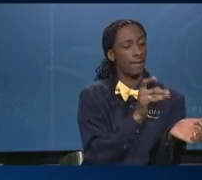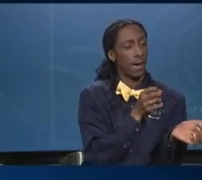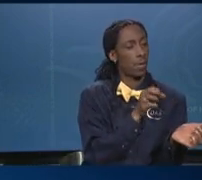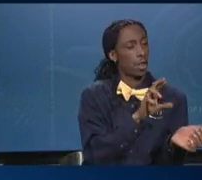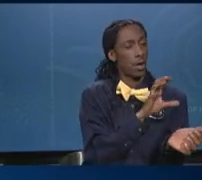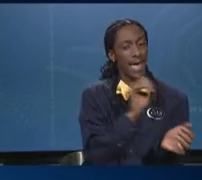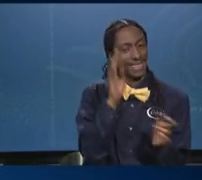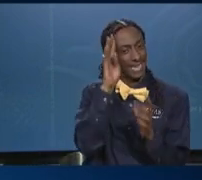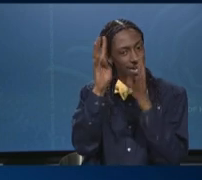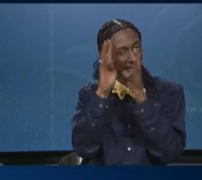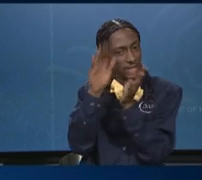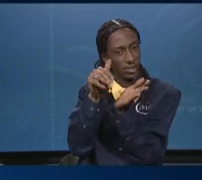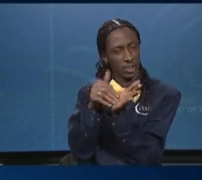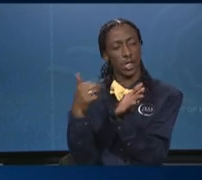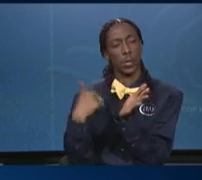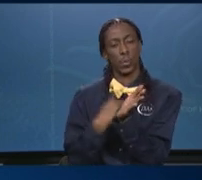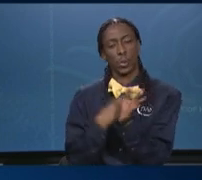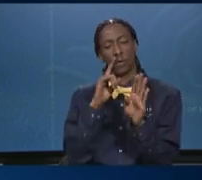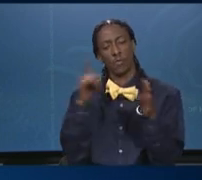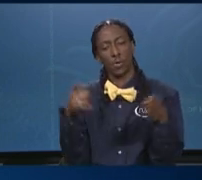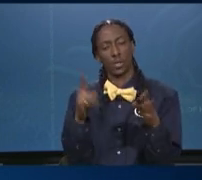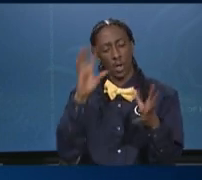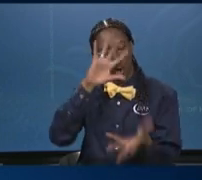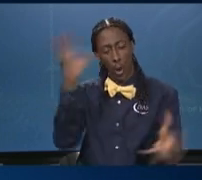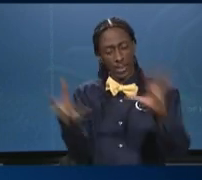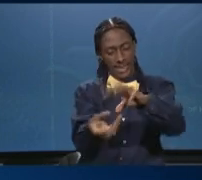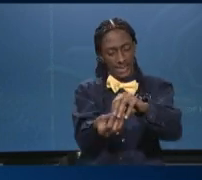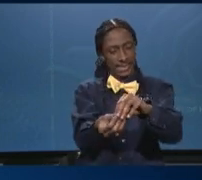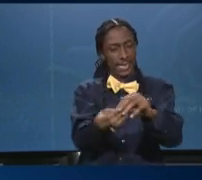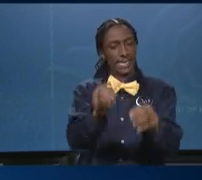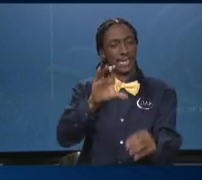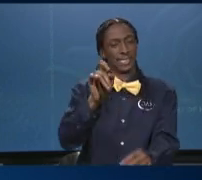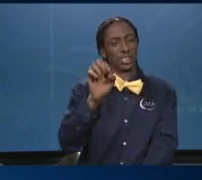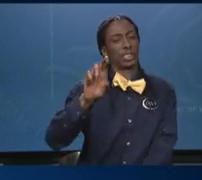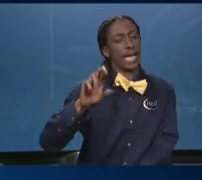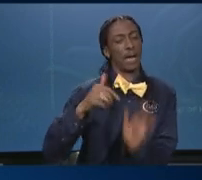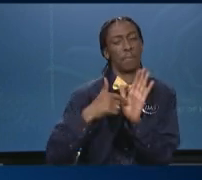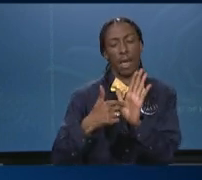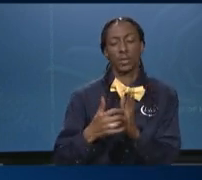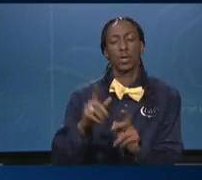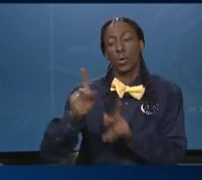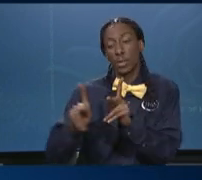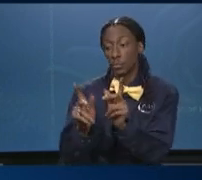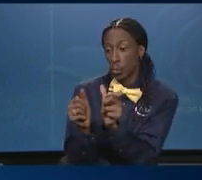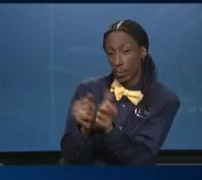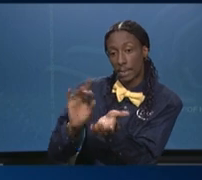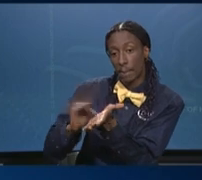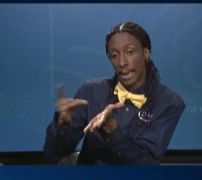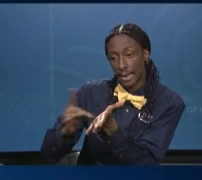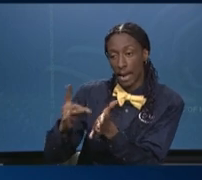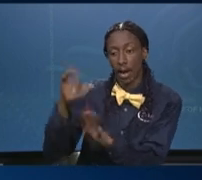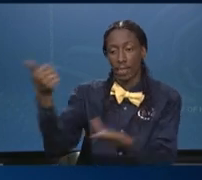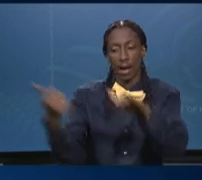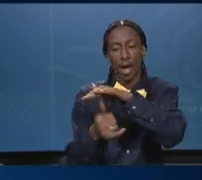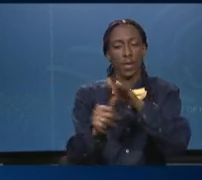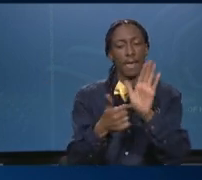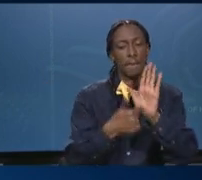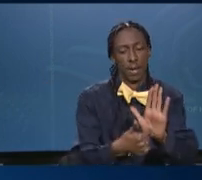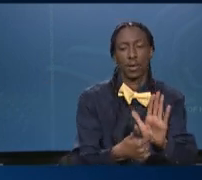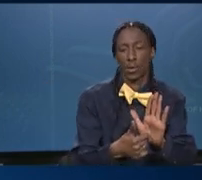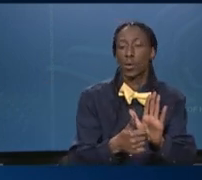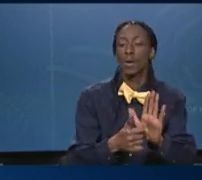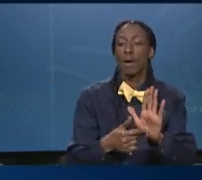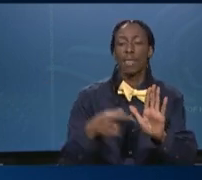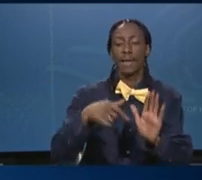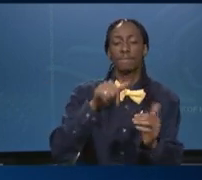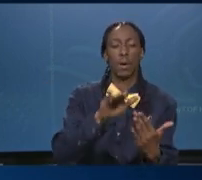really working on holistic care models to bring people with Medicare under these models where they're cared for as people, not